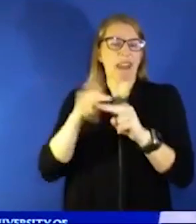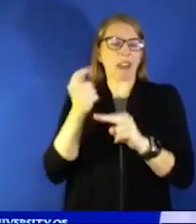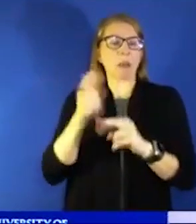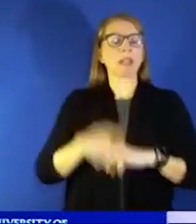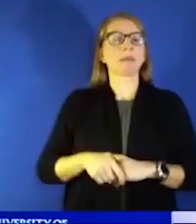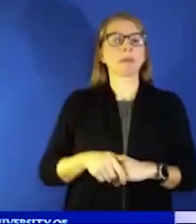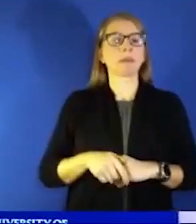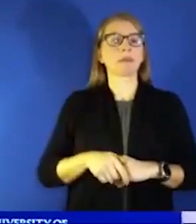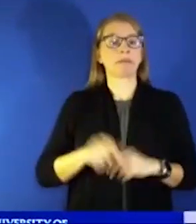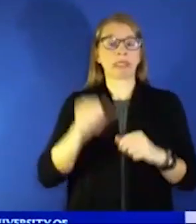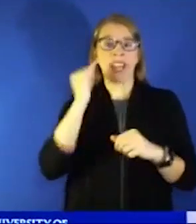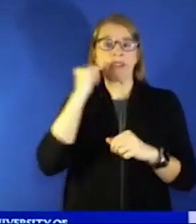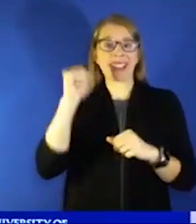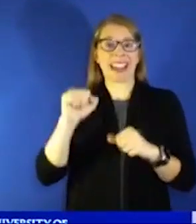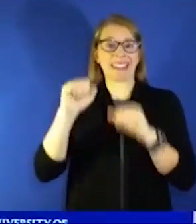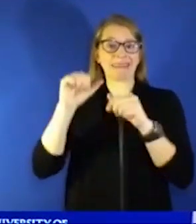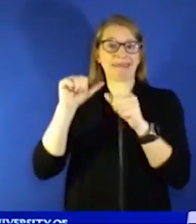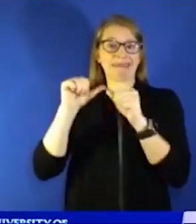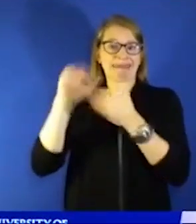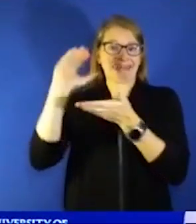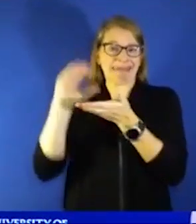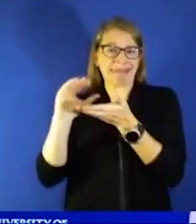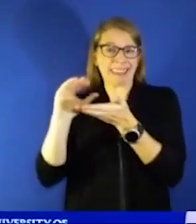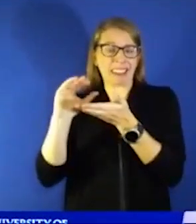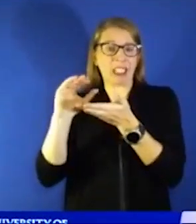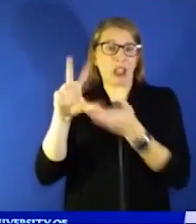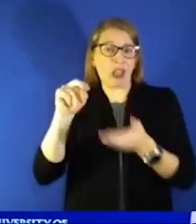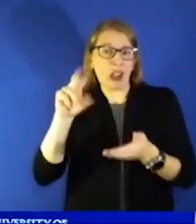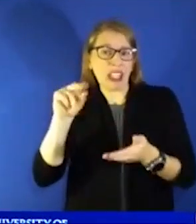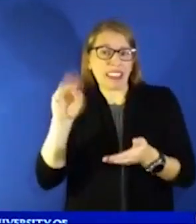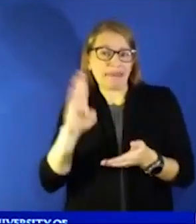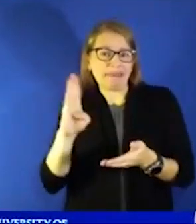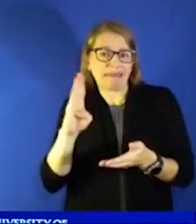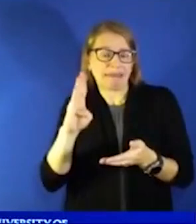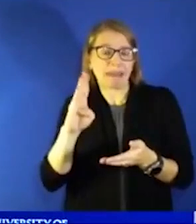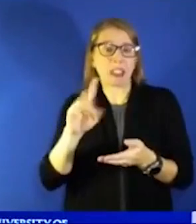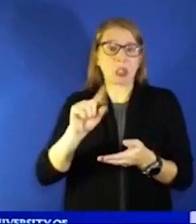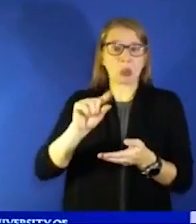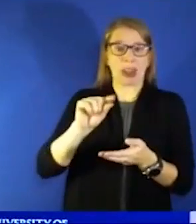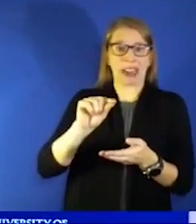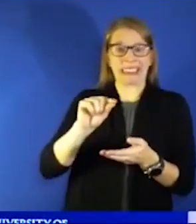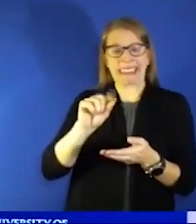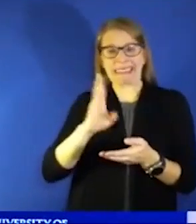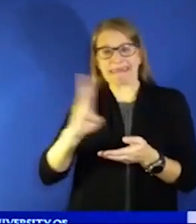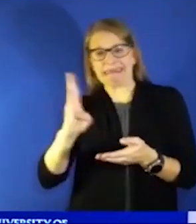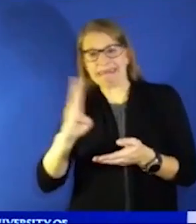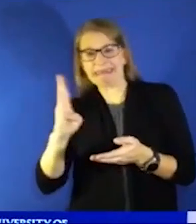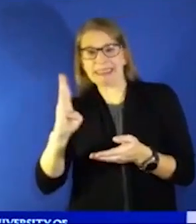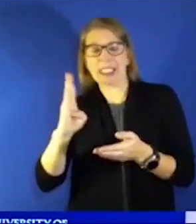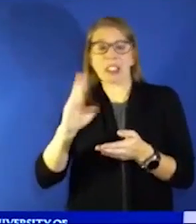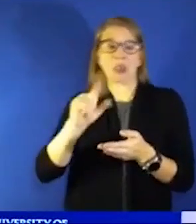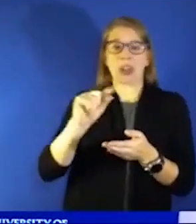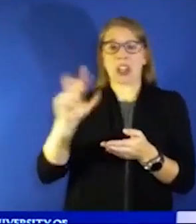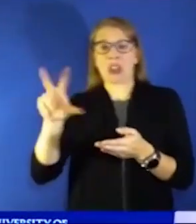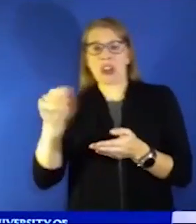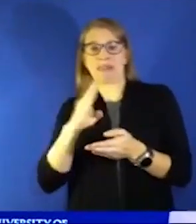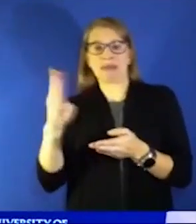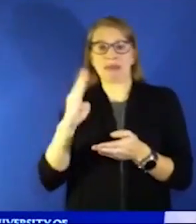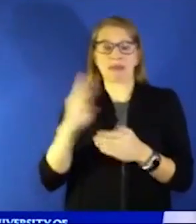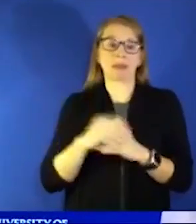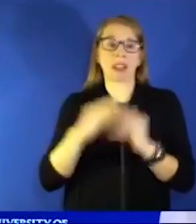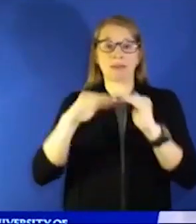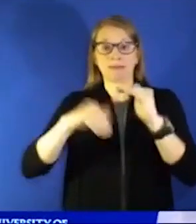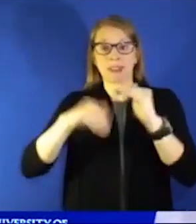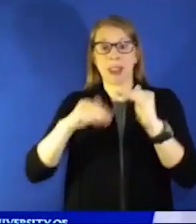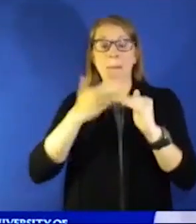hold it down into those low 30s, high 20s, and even lower, obviously, you know, that's a good thing from where we are a few weeks ago.